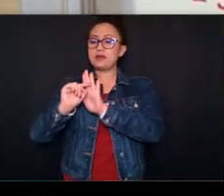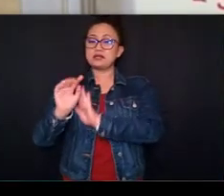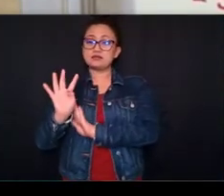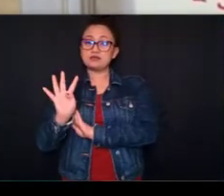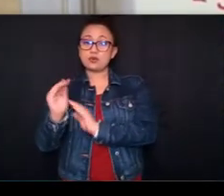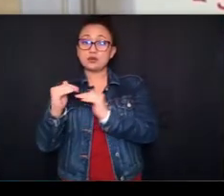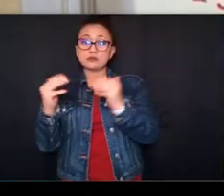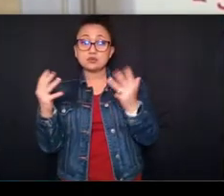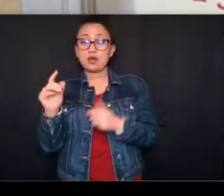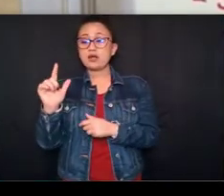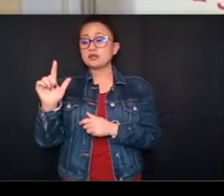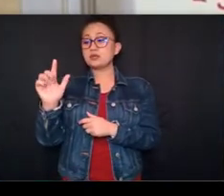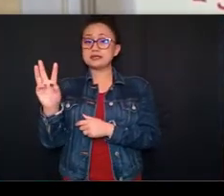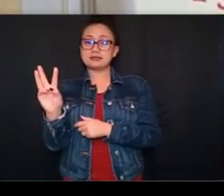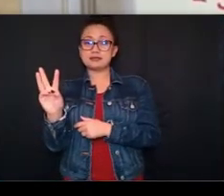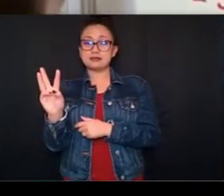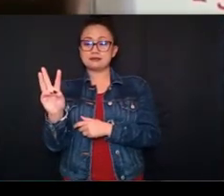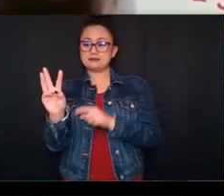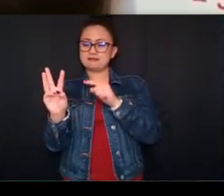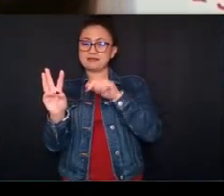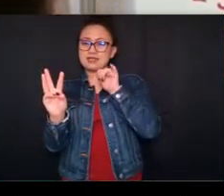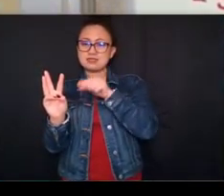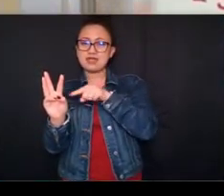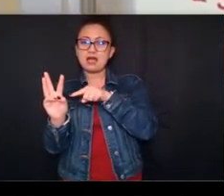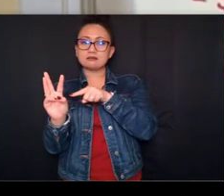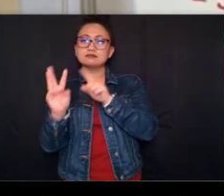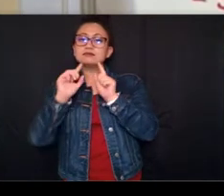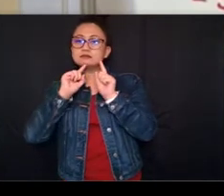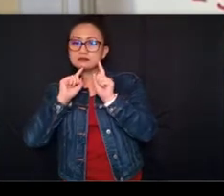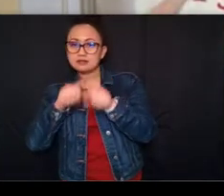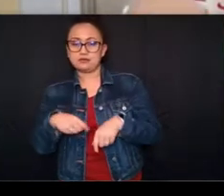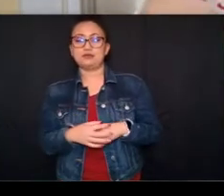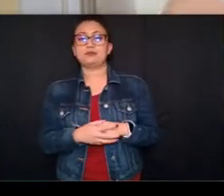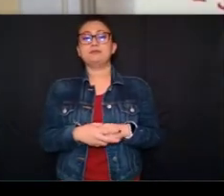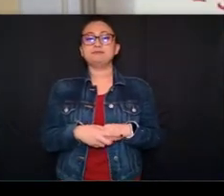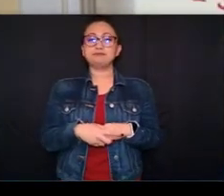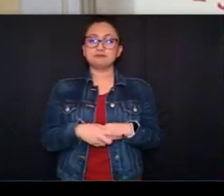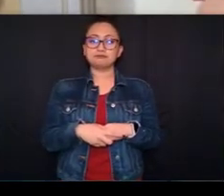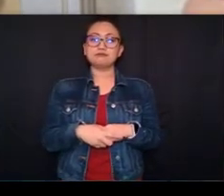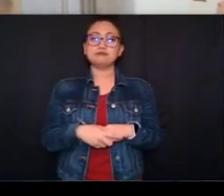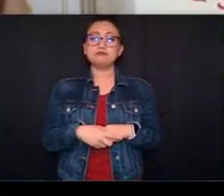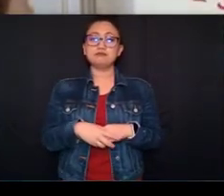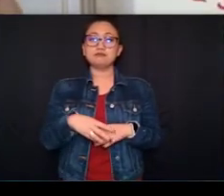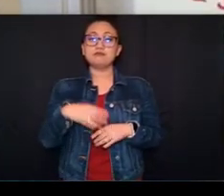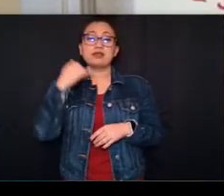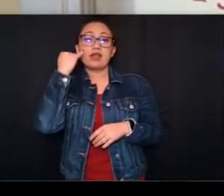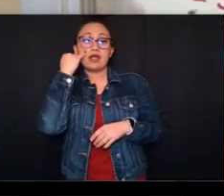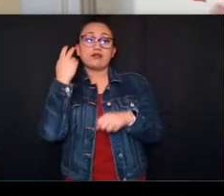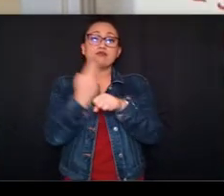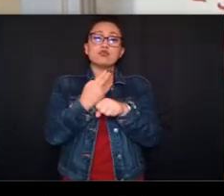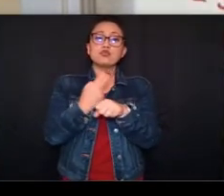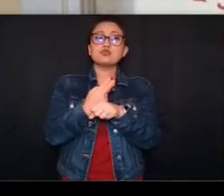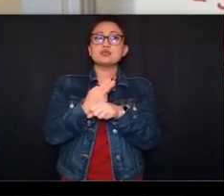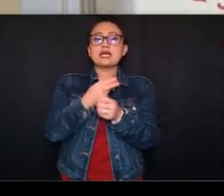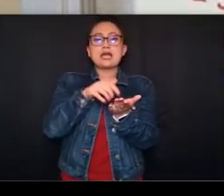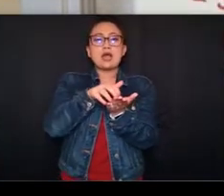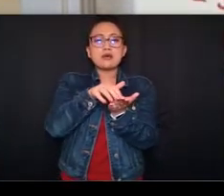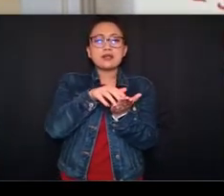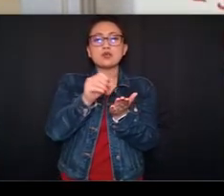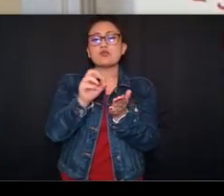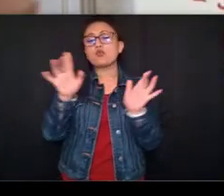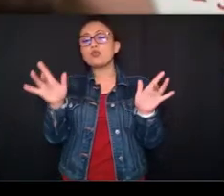30 minus 4 is 26, and this is what you would circle on your test. This guy is the correct answer. If you put this in a calculator or a computer or doing it by